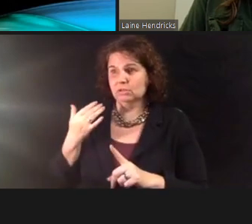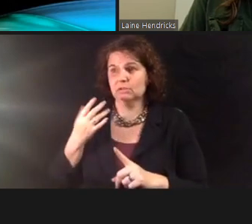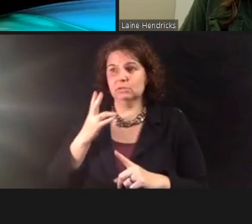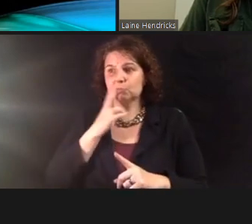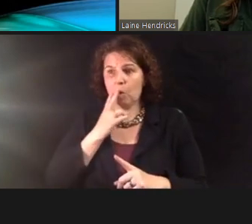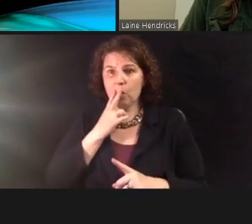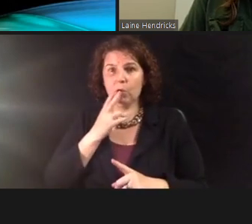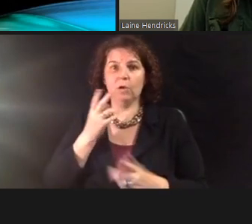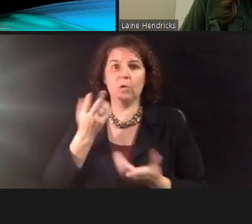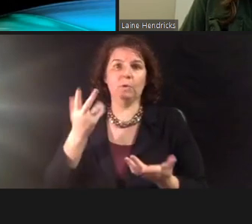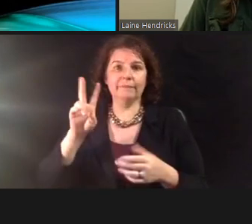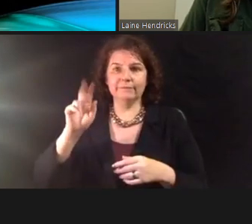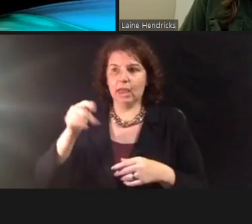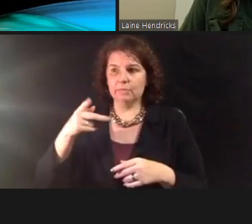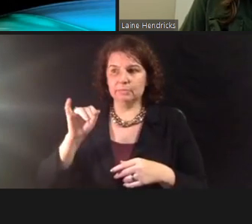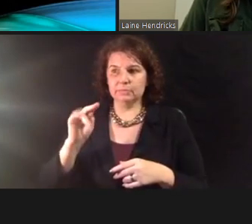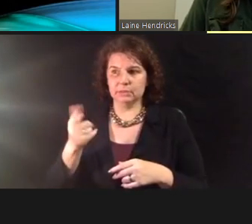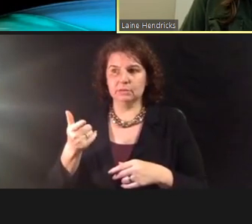bad outcomes.